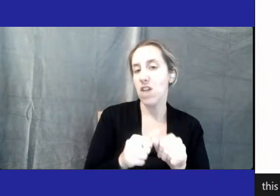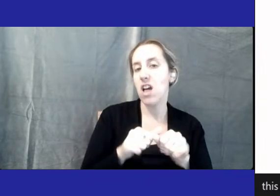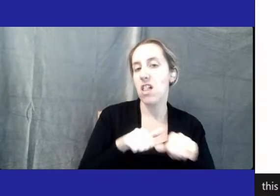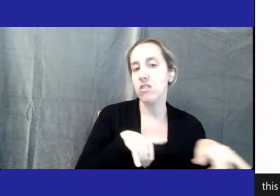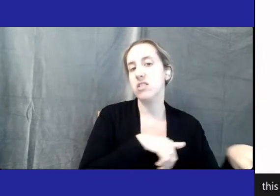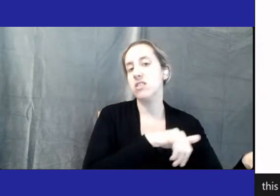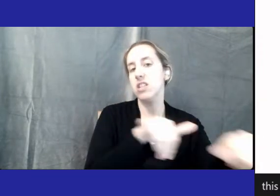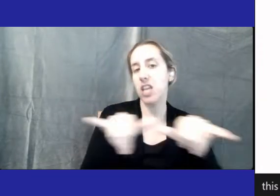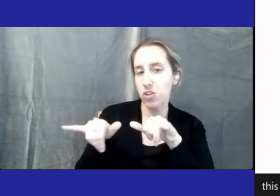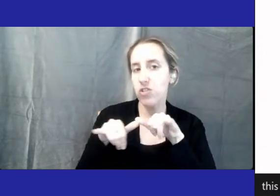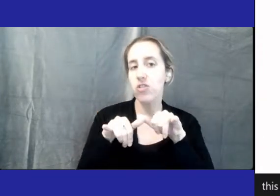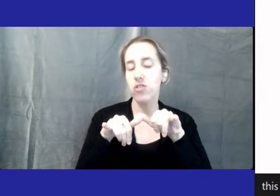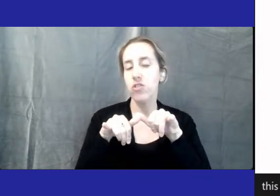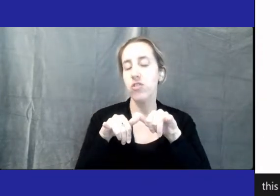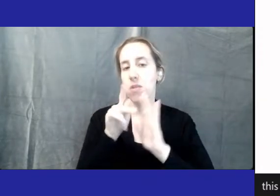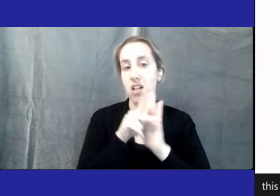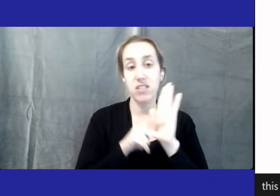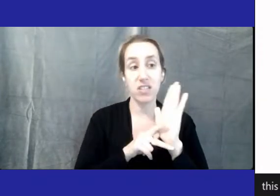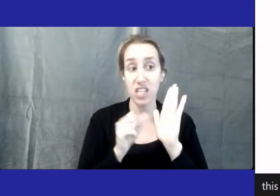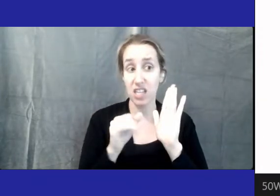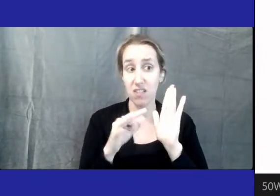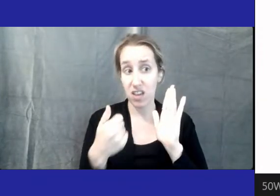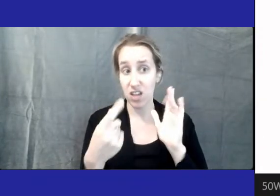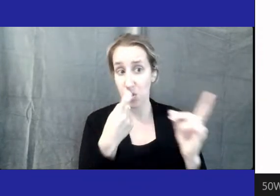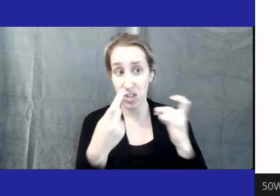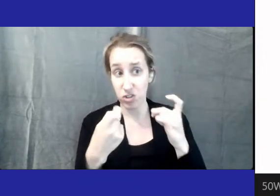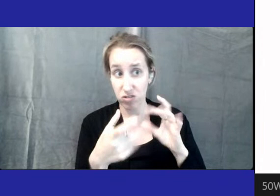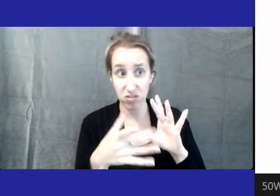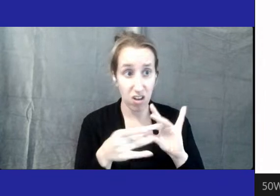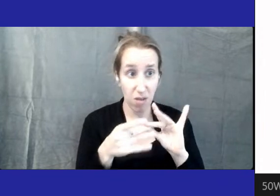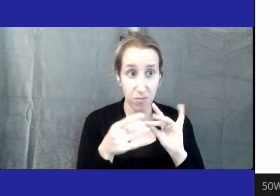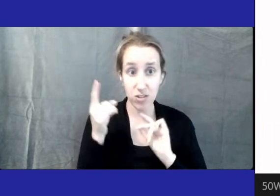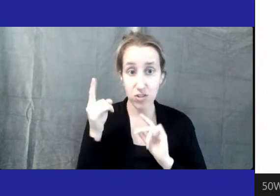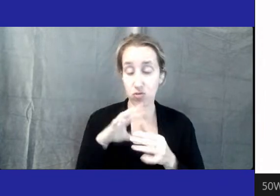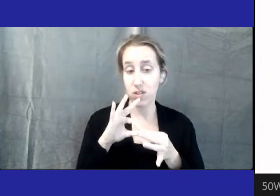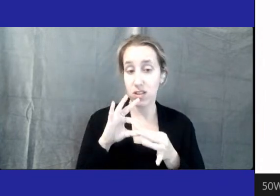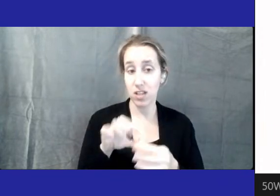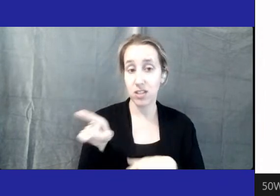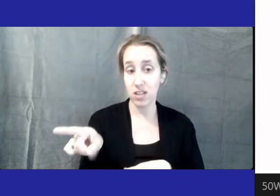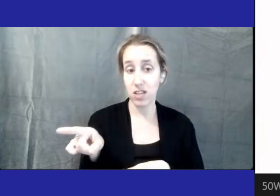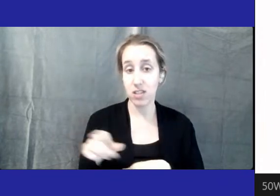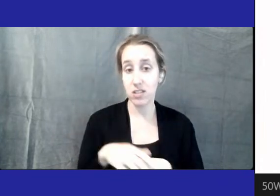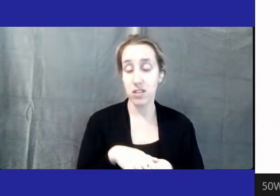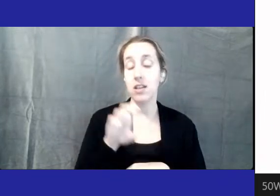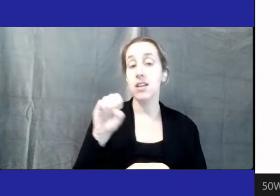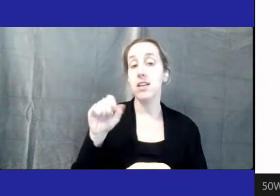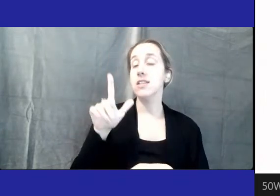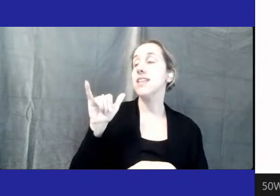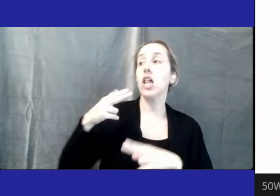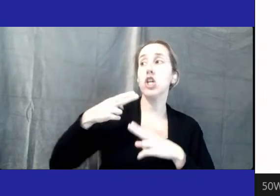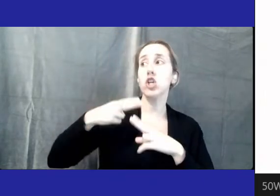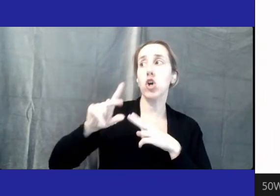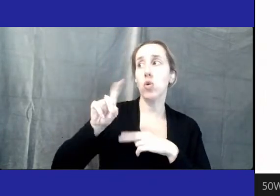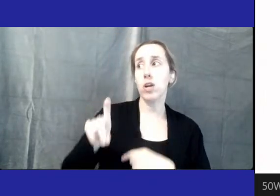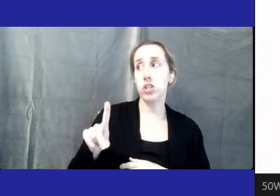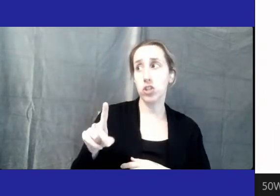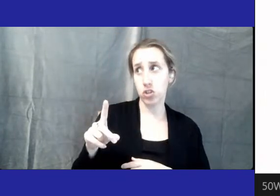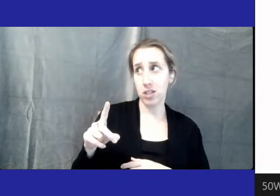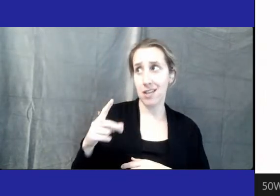terms of questions or any further comments about this. Right. Questions from board members? Sally? Very quick question. Have we